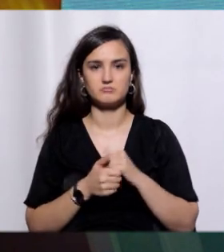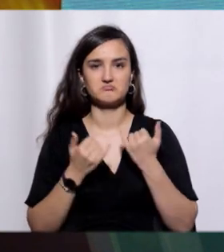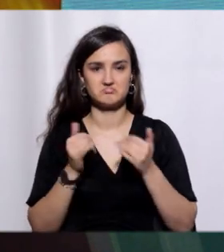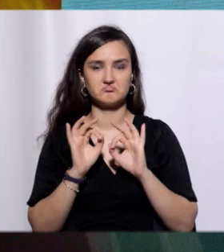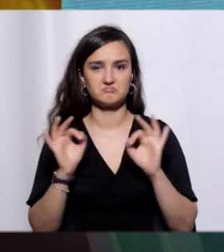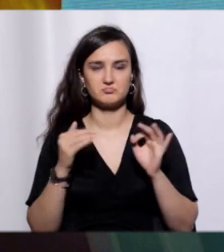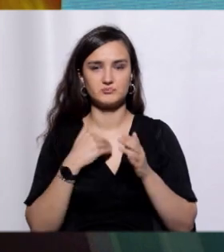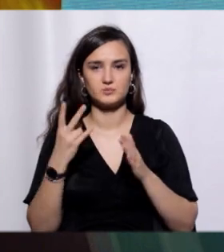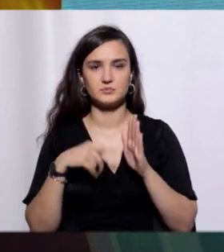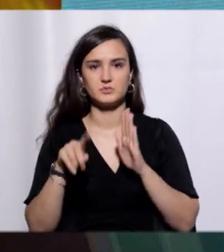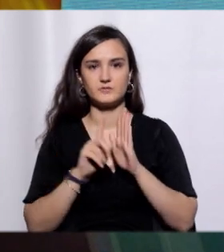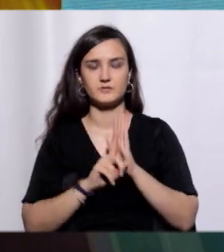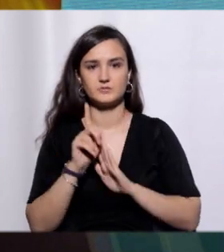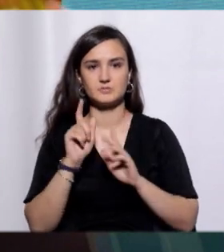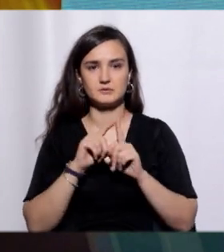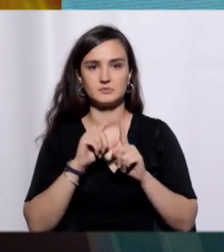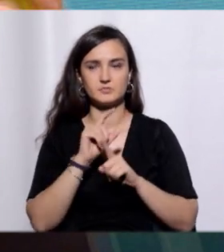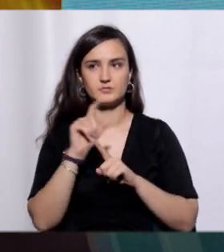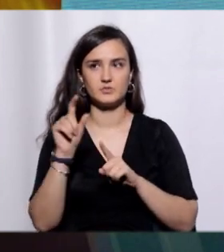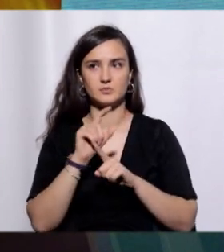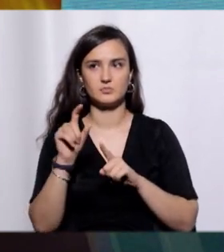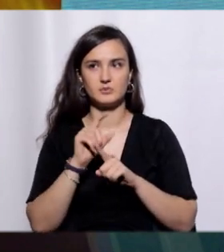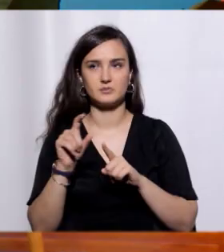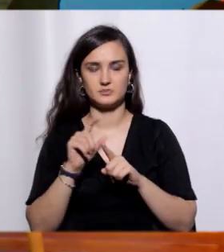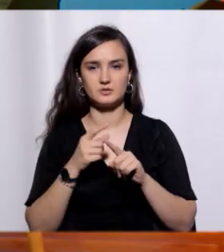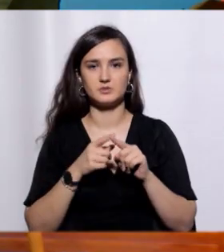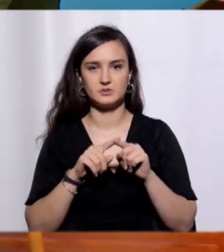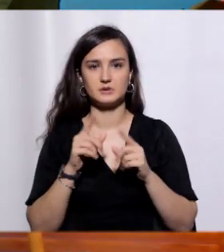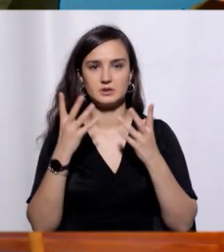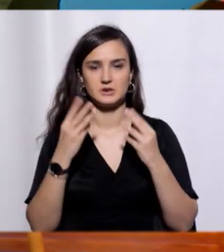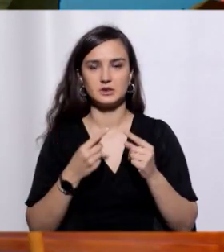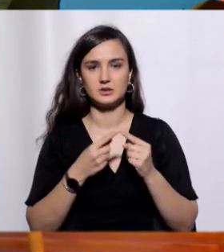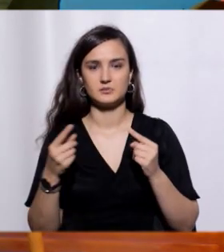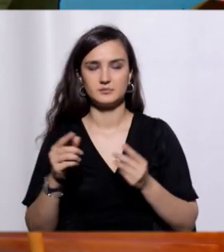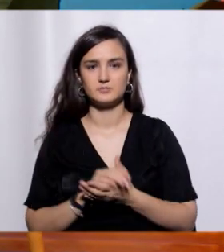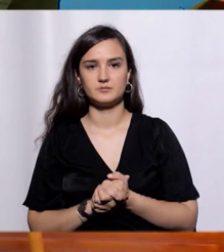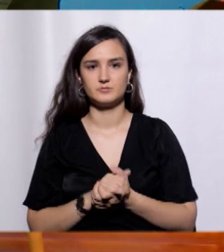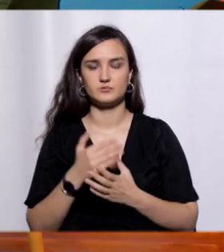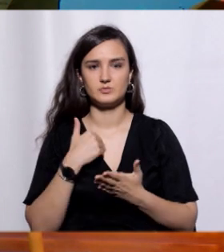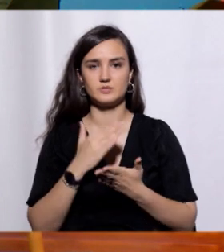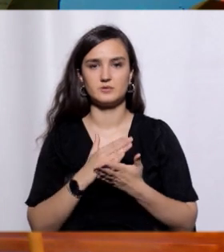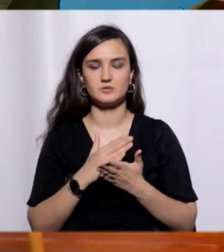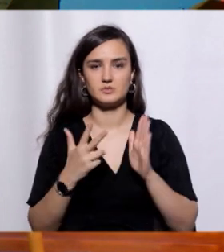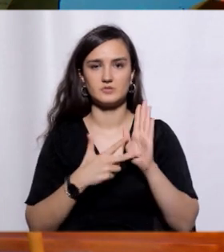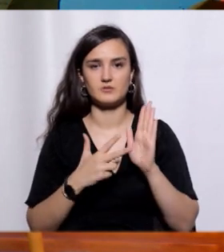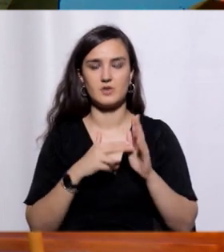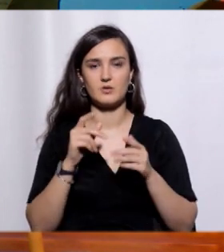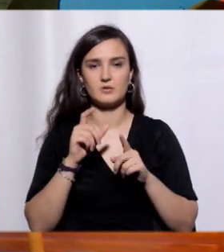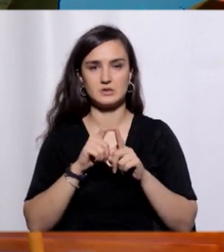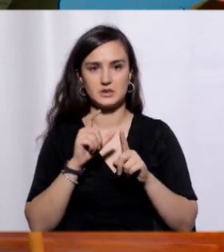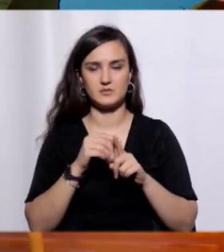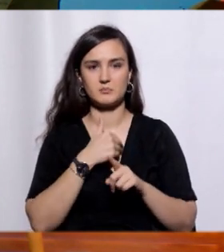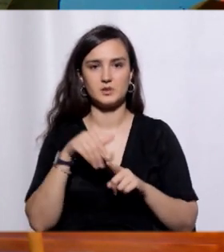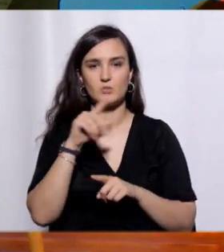think we should start with the vocabulary list of the day. We have 8 words that we want you to focus